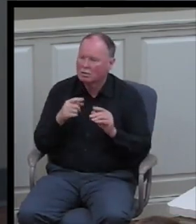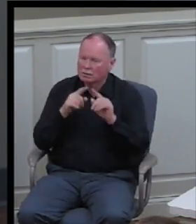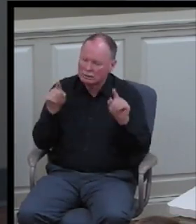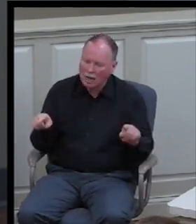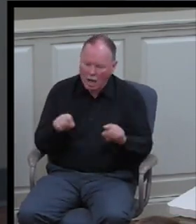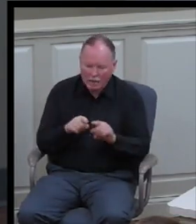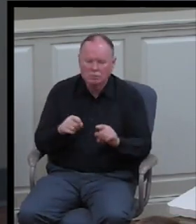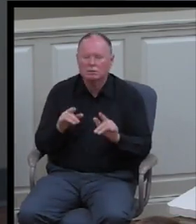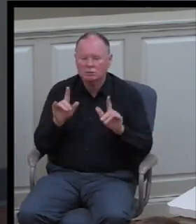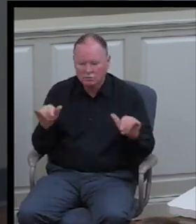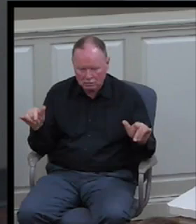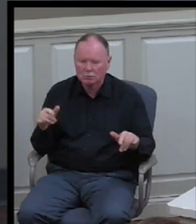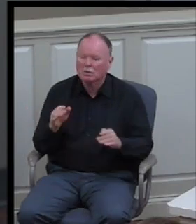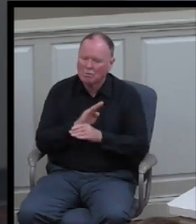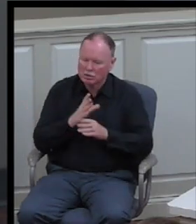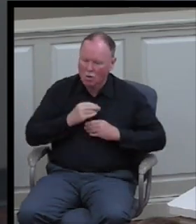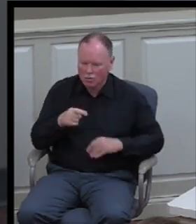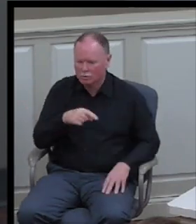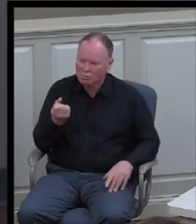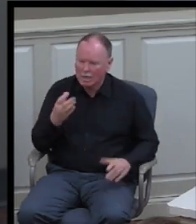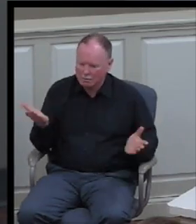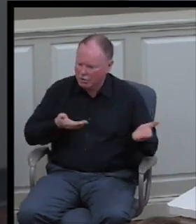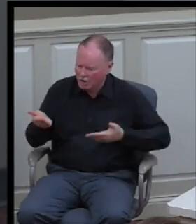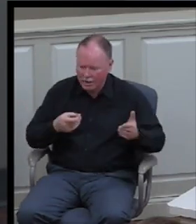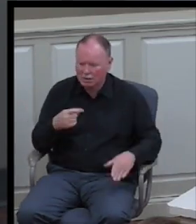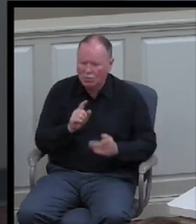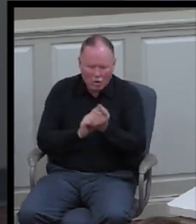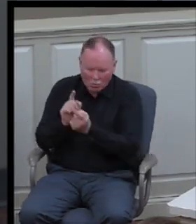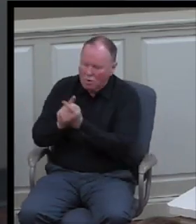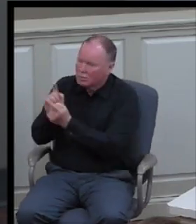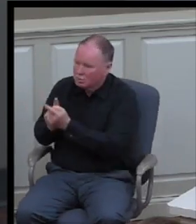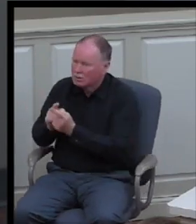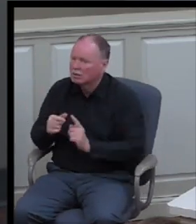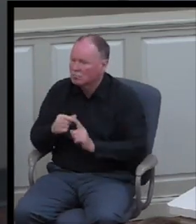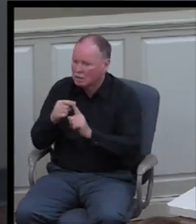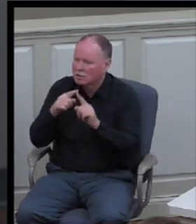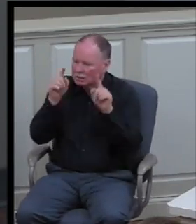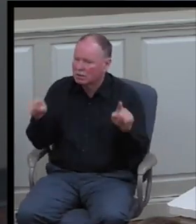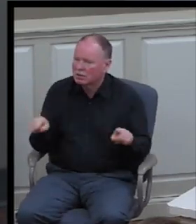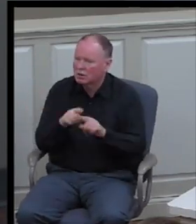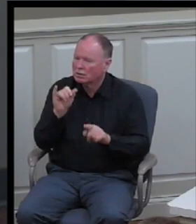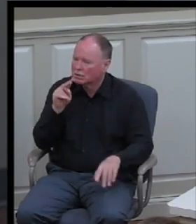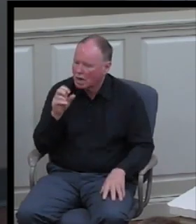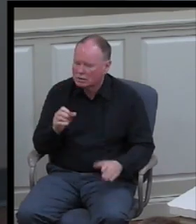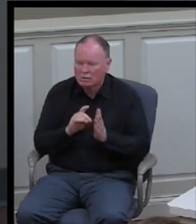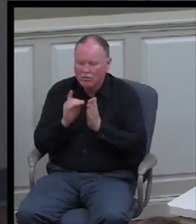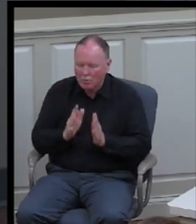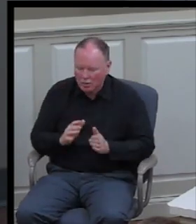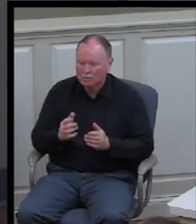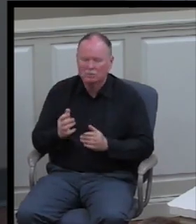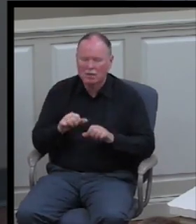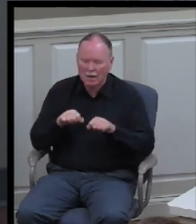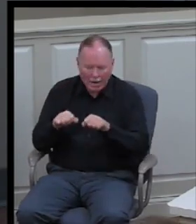business owners. Been talking with a lot of business owners, downtown business owners, one-on-one, especially on signs, the developers, the